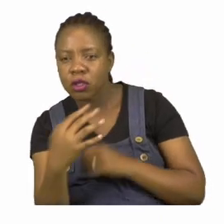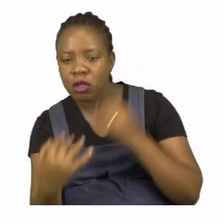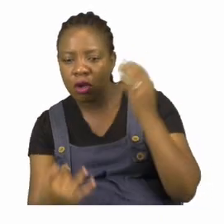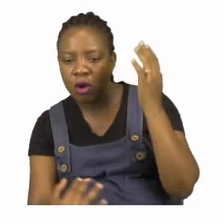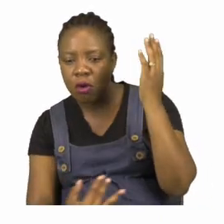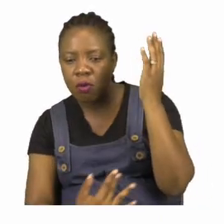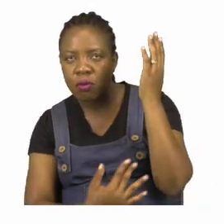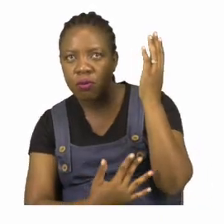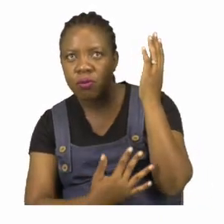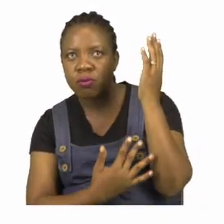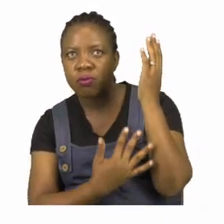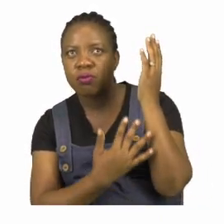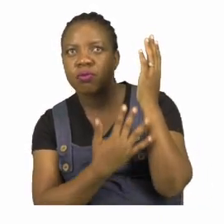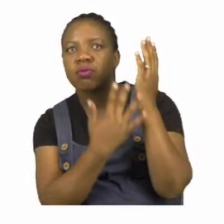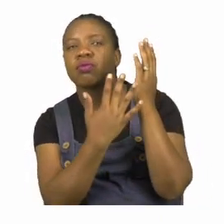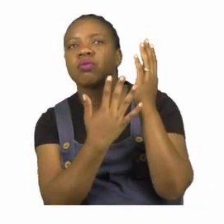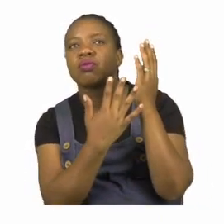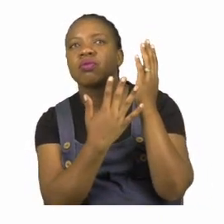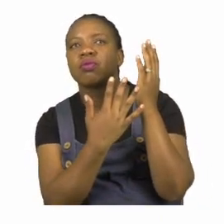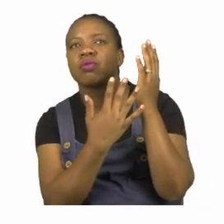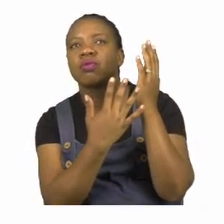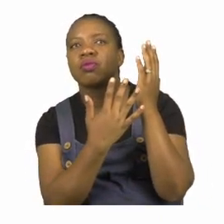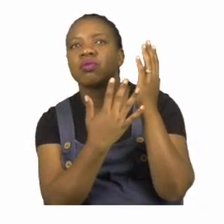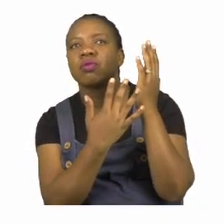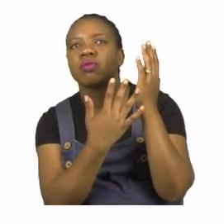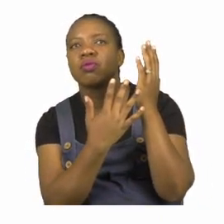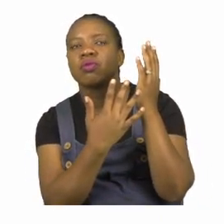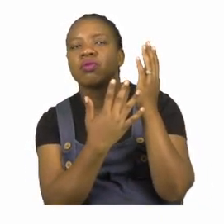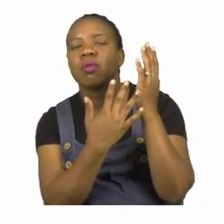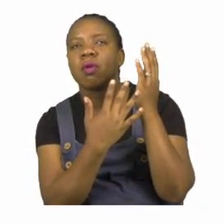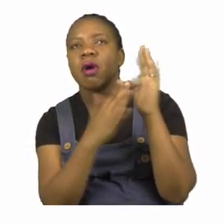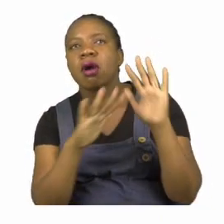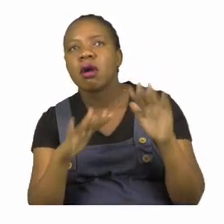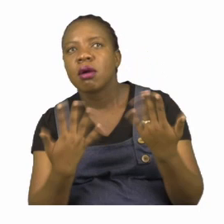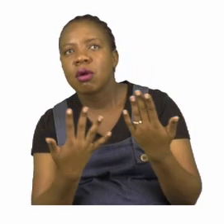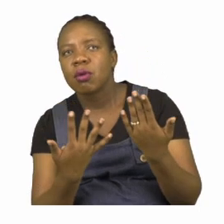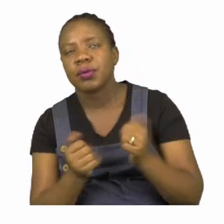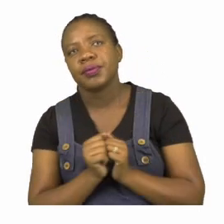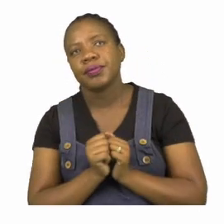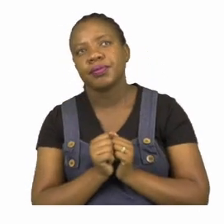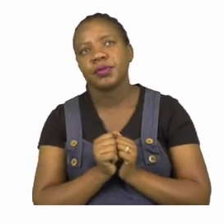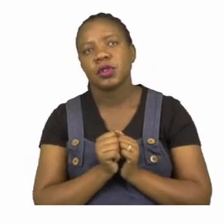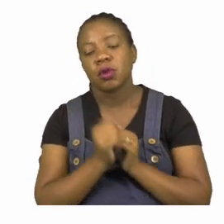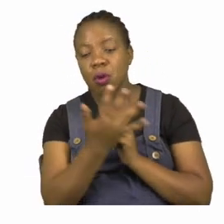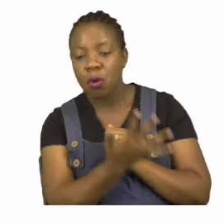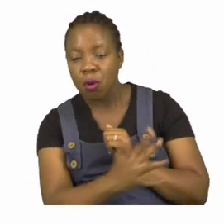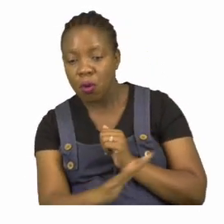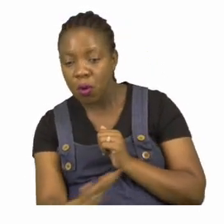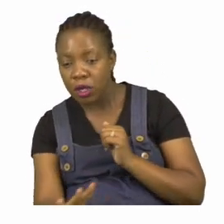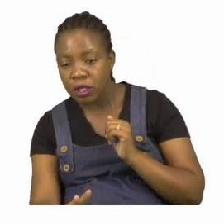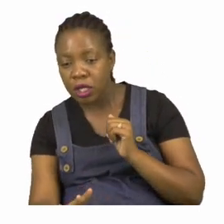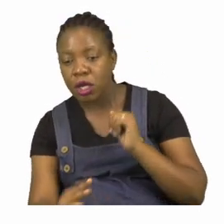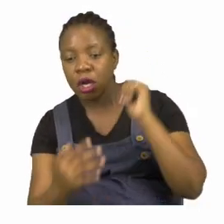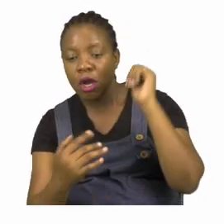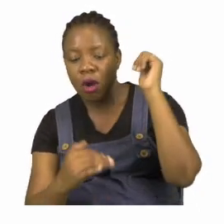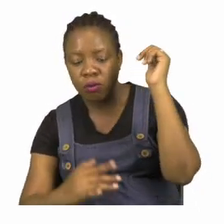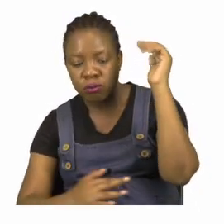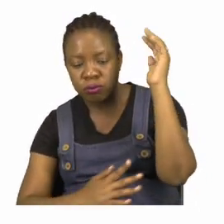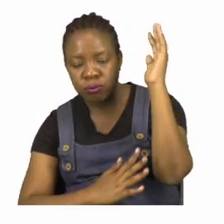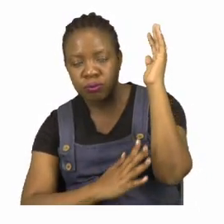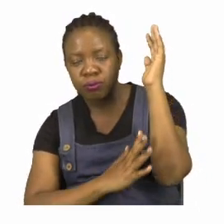transported by the dash. Water is